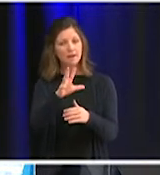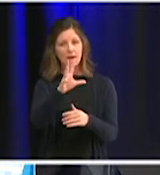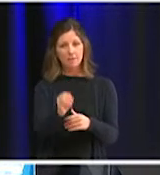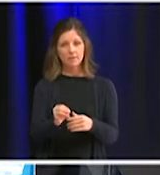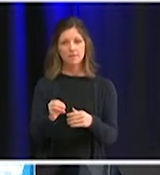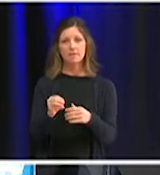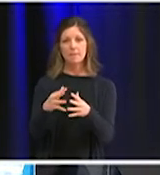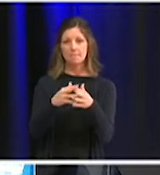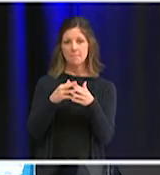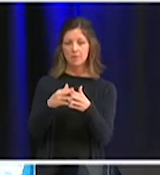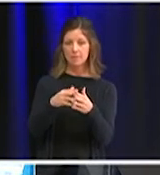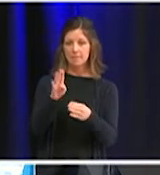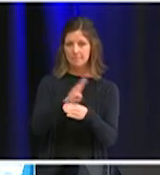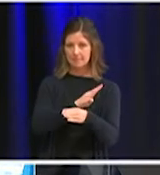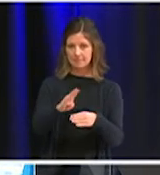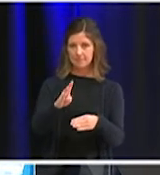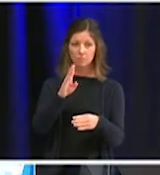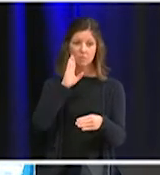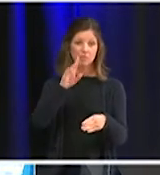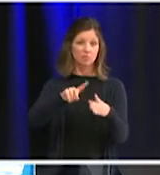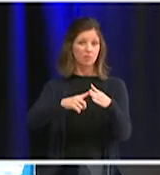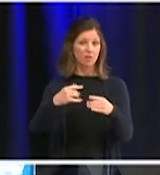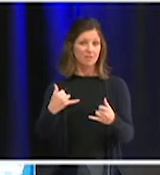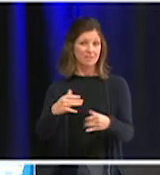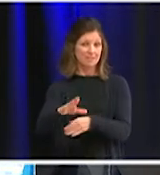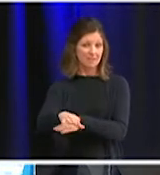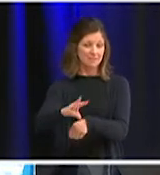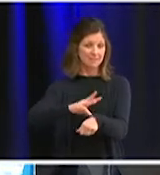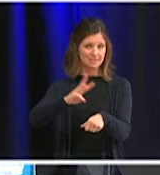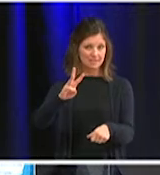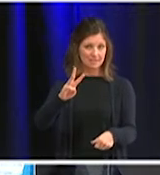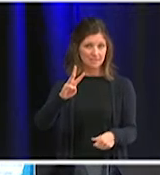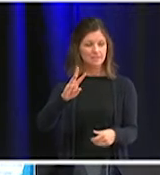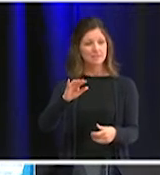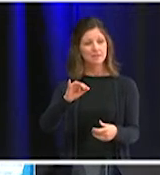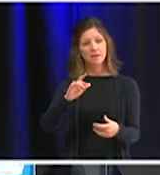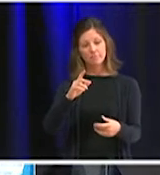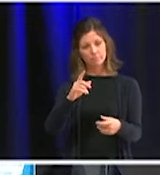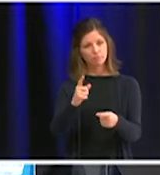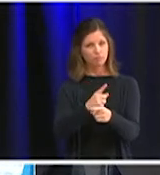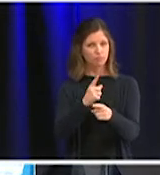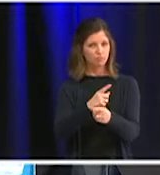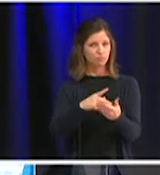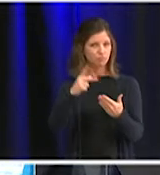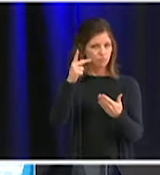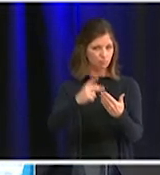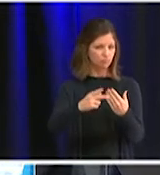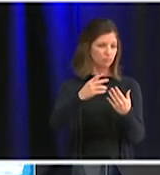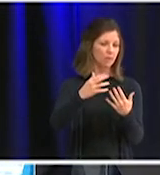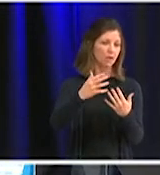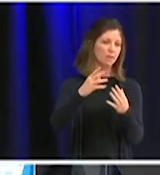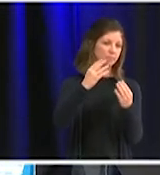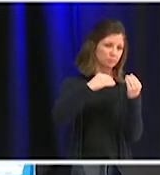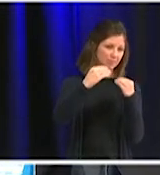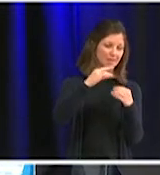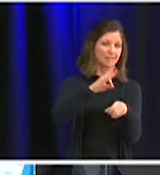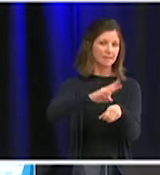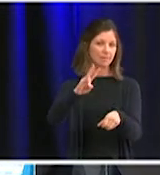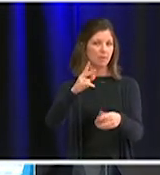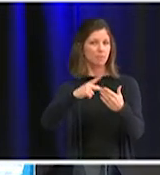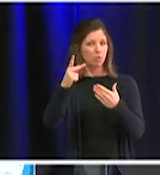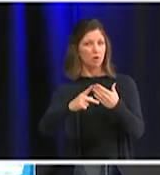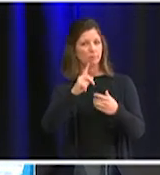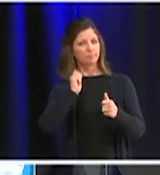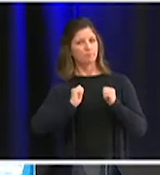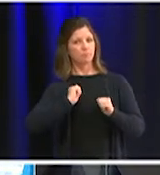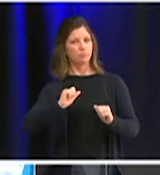one. Starts at 6 o'clock. With just a regular program reception, and 7 o'clock the program starts at Port of Sanford Performing Arts